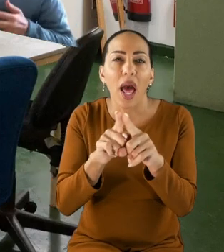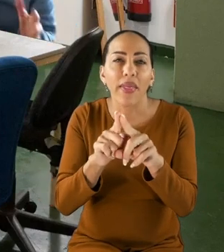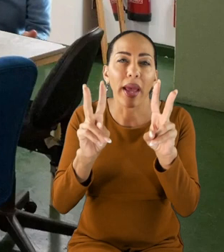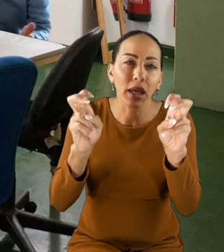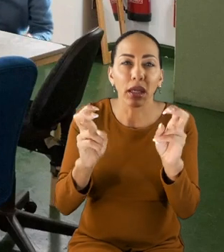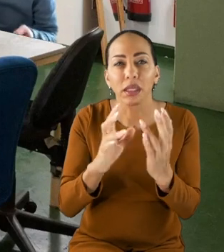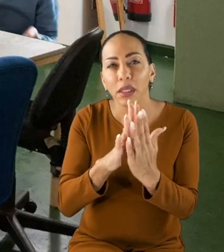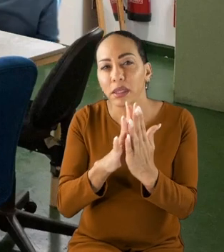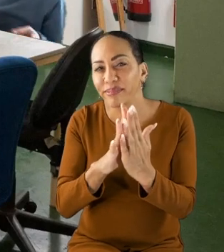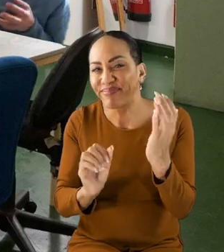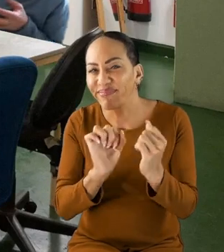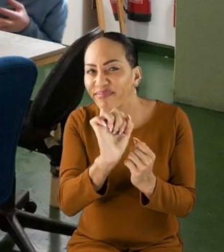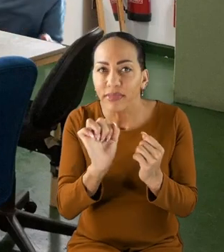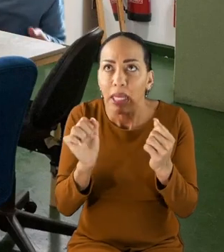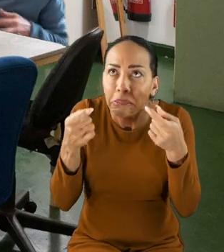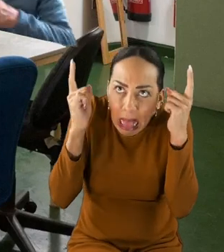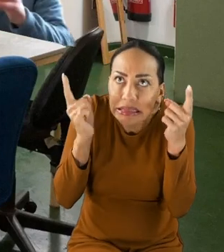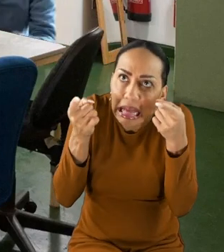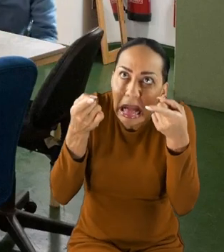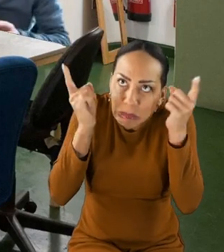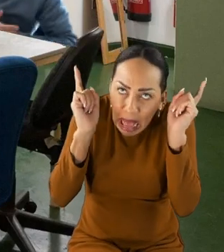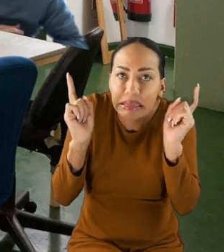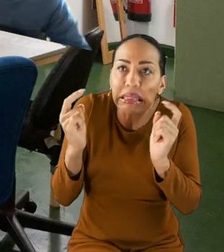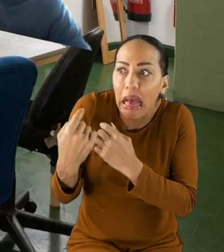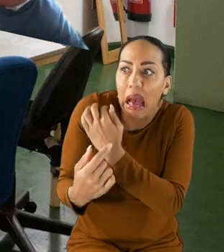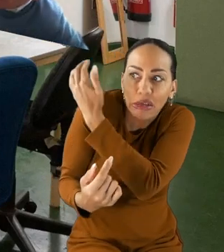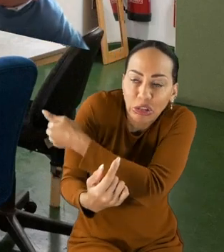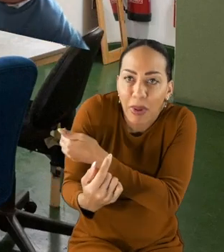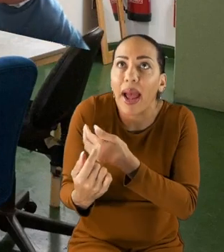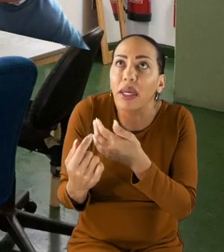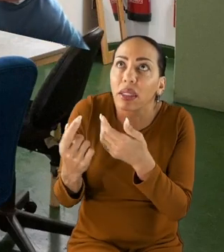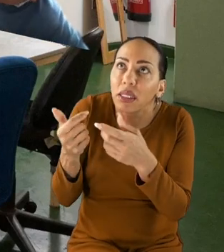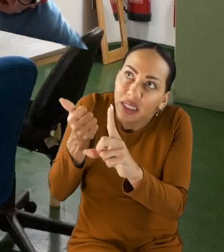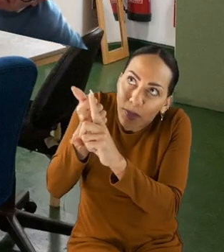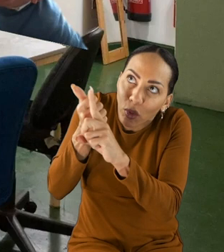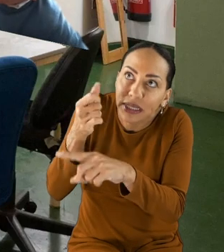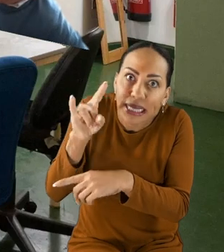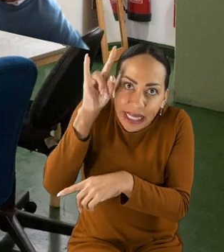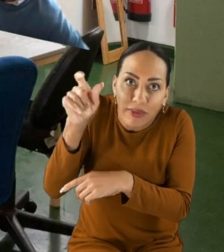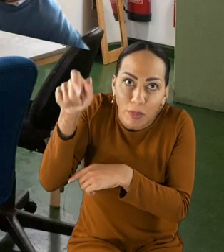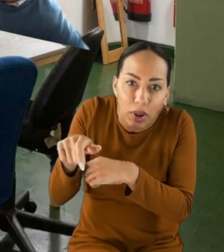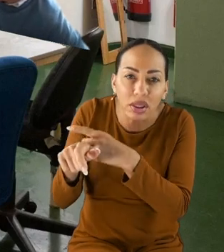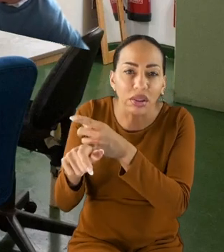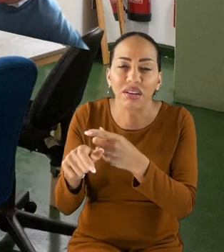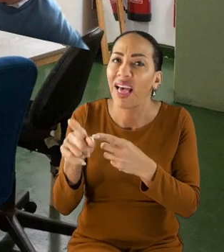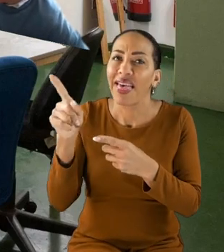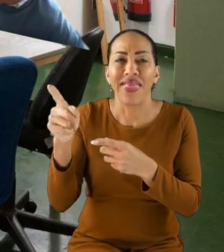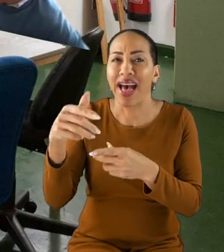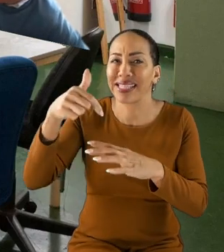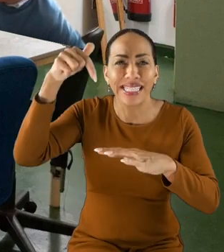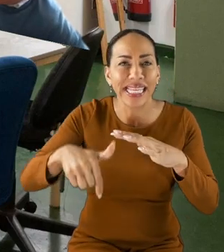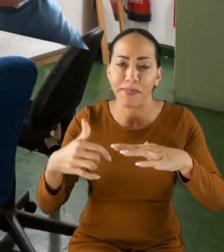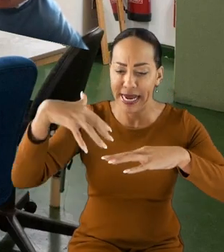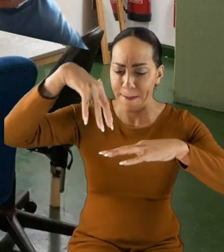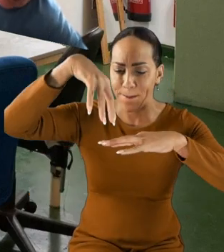master, there's a hunchback who's supporting. These stereotype portrayals have deeply embedded into Western culture